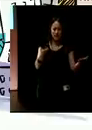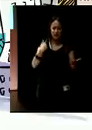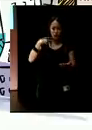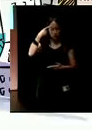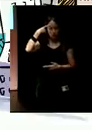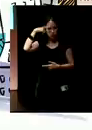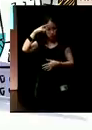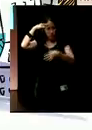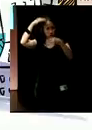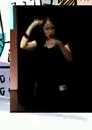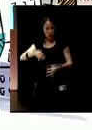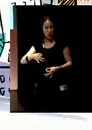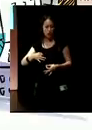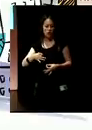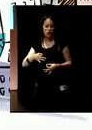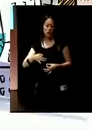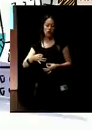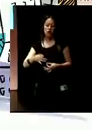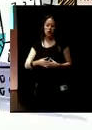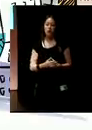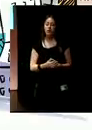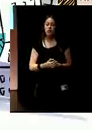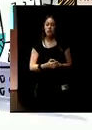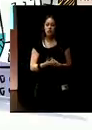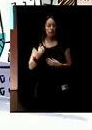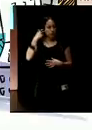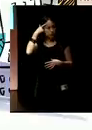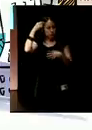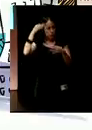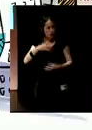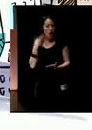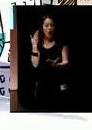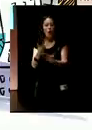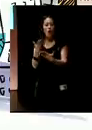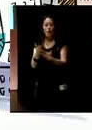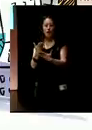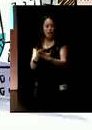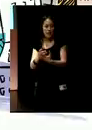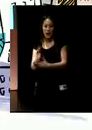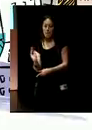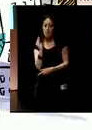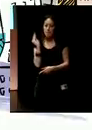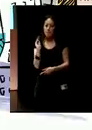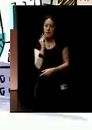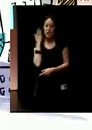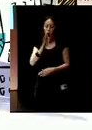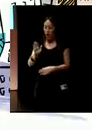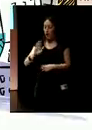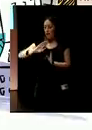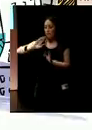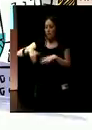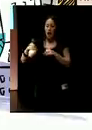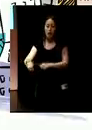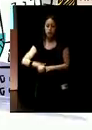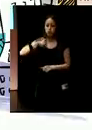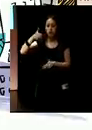the best offers will be on the winning side in the long run. So thank you very much once again, and we are exactly